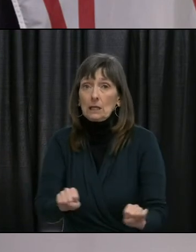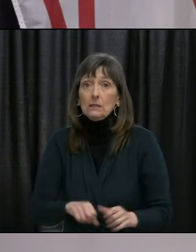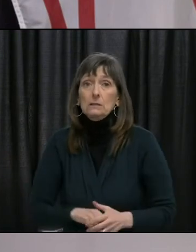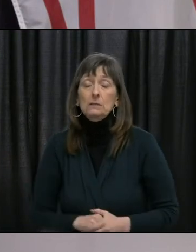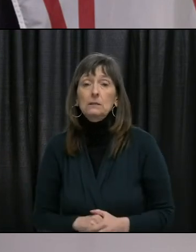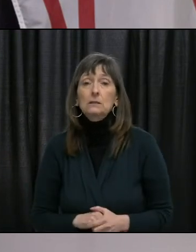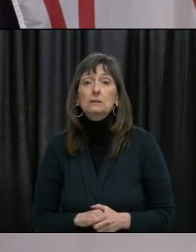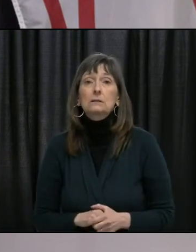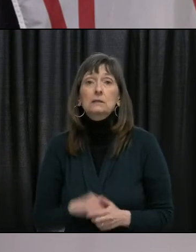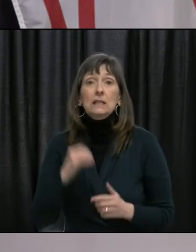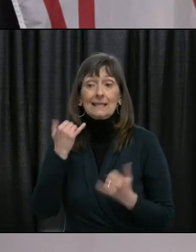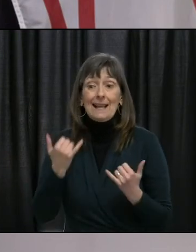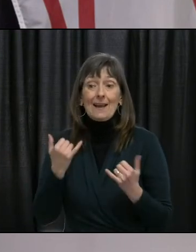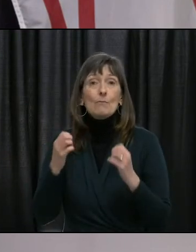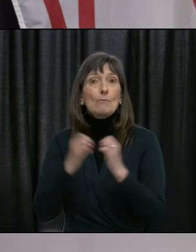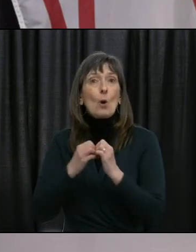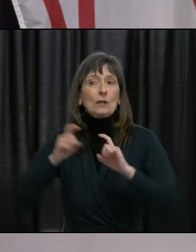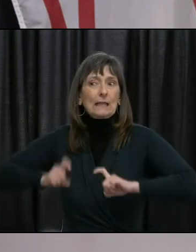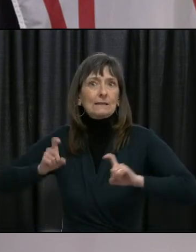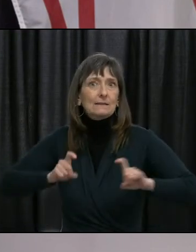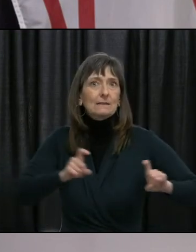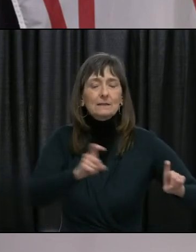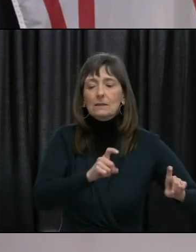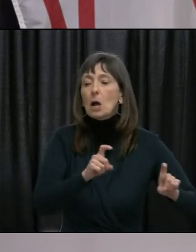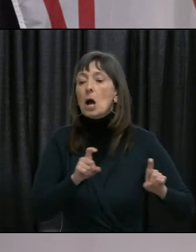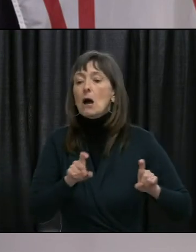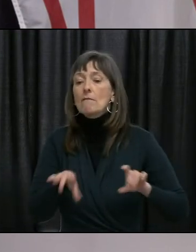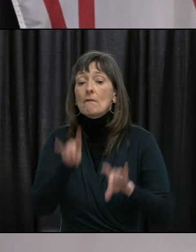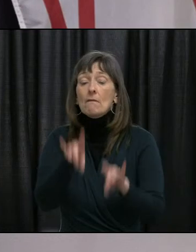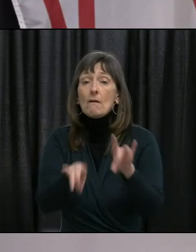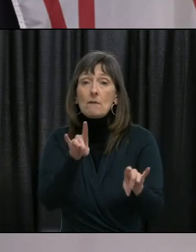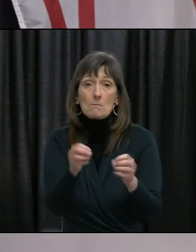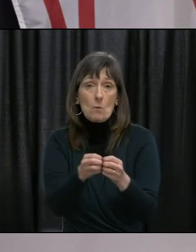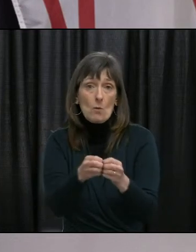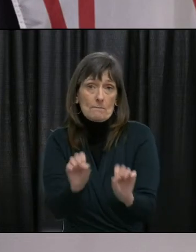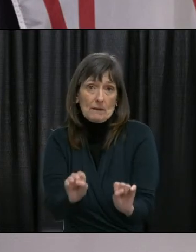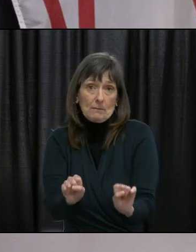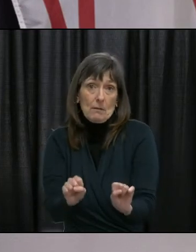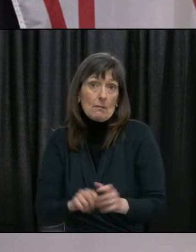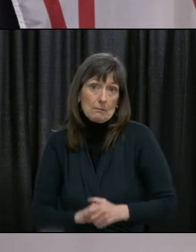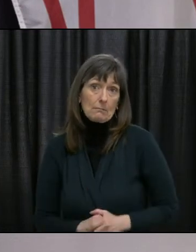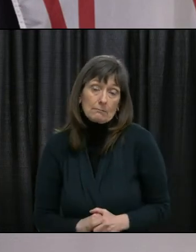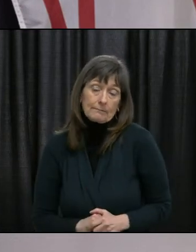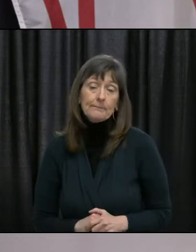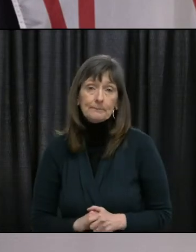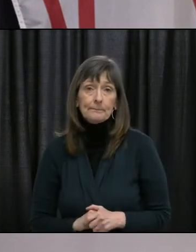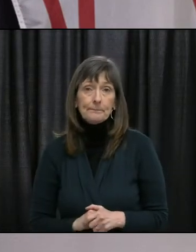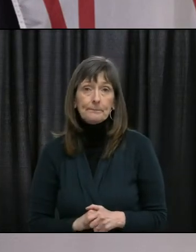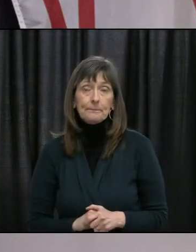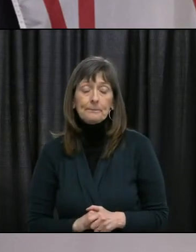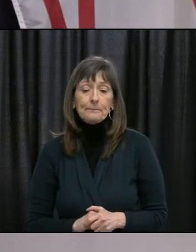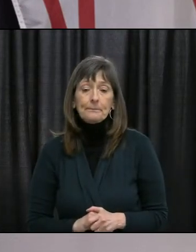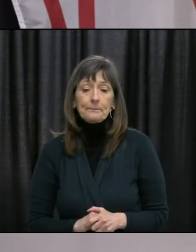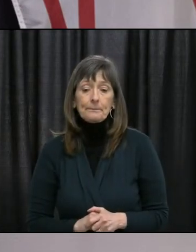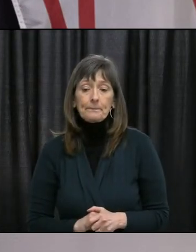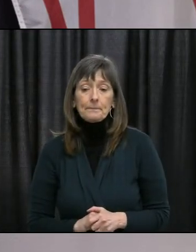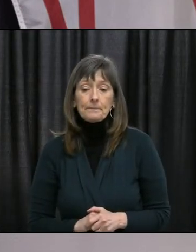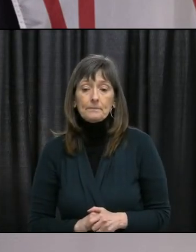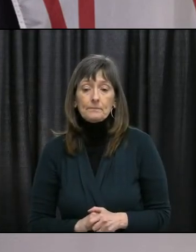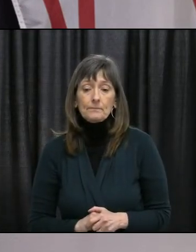we've opened up our testing, we may discover more cases because we are testing more. So